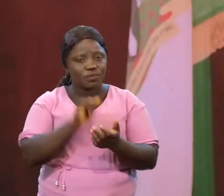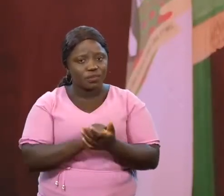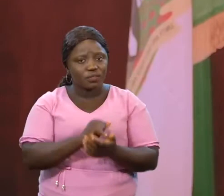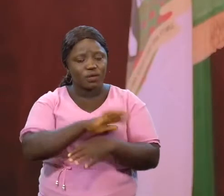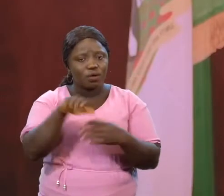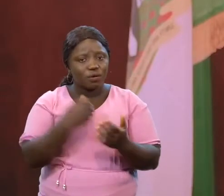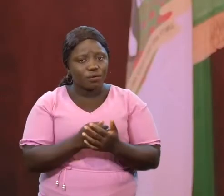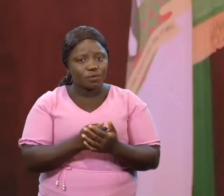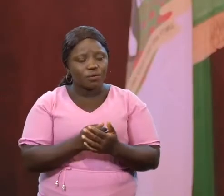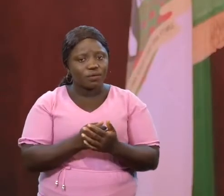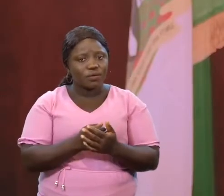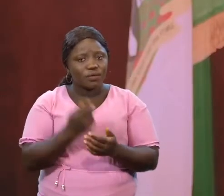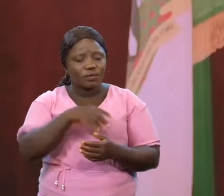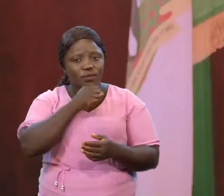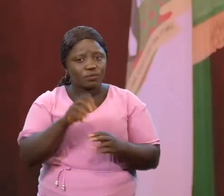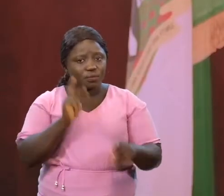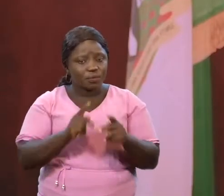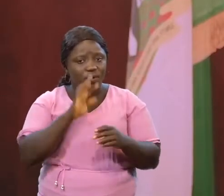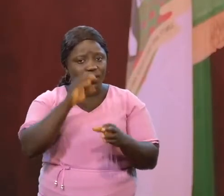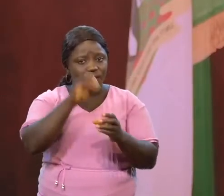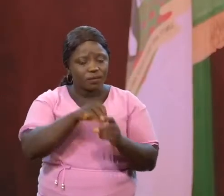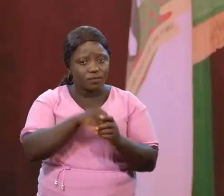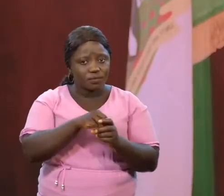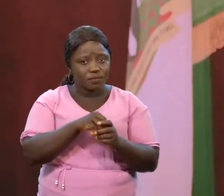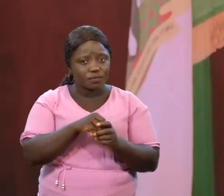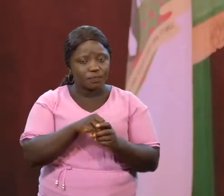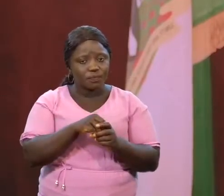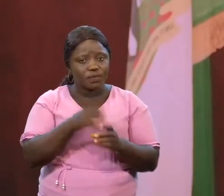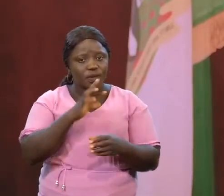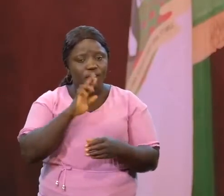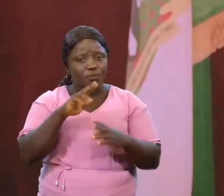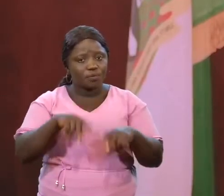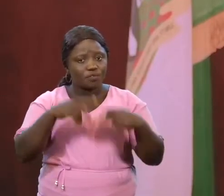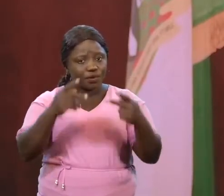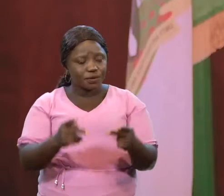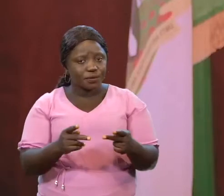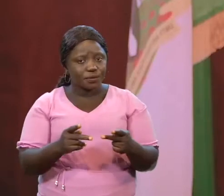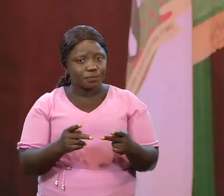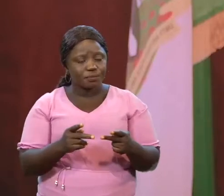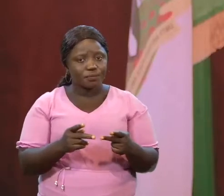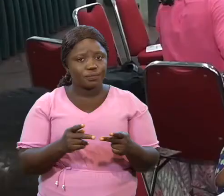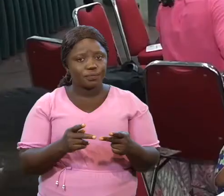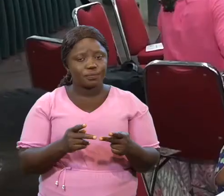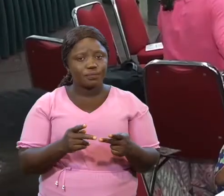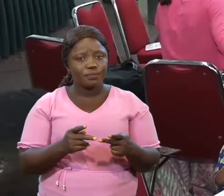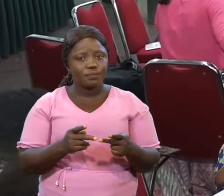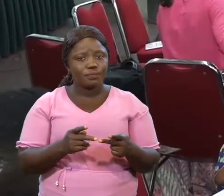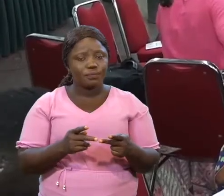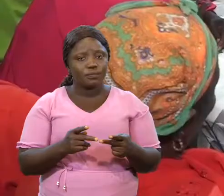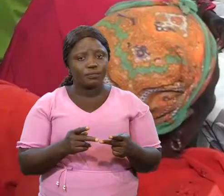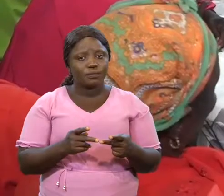dignified services, discounts and concession protocols are provided for them.